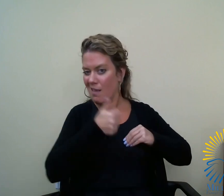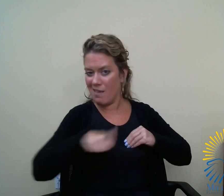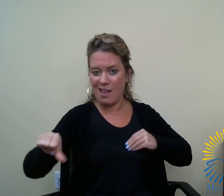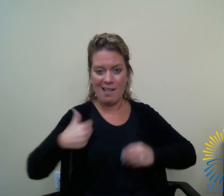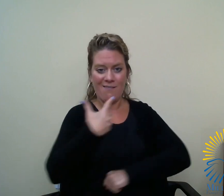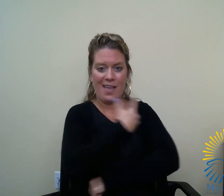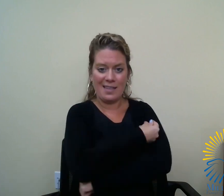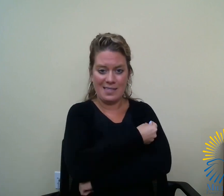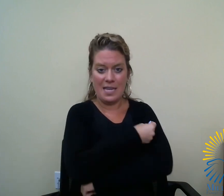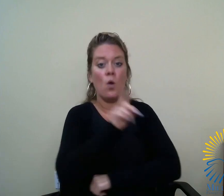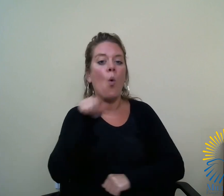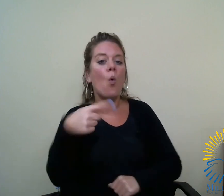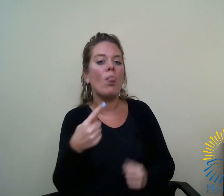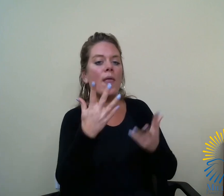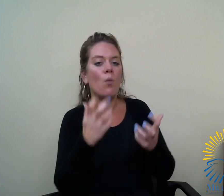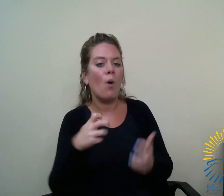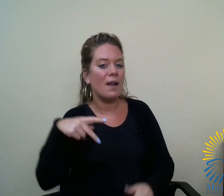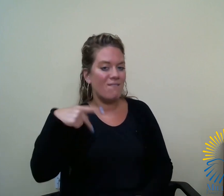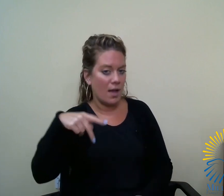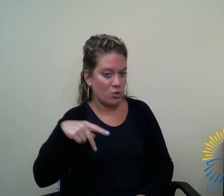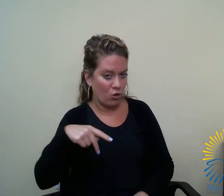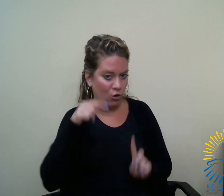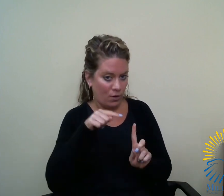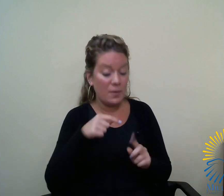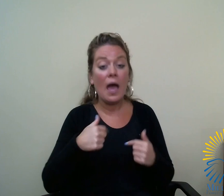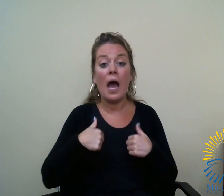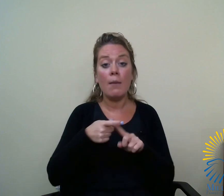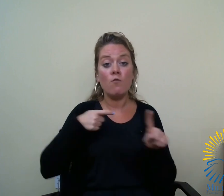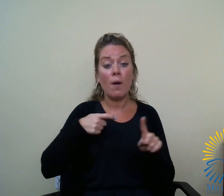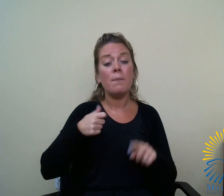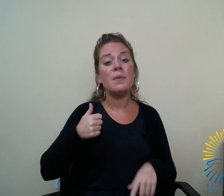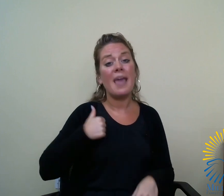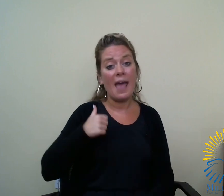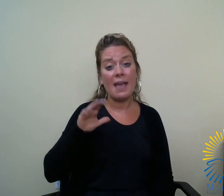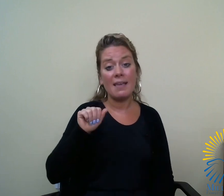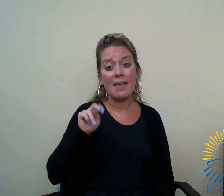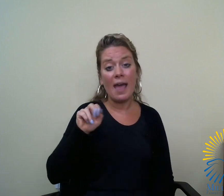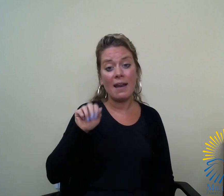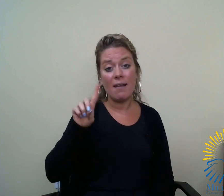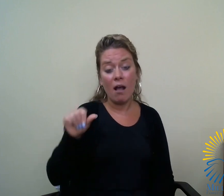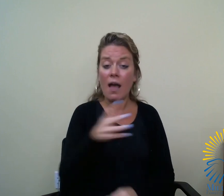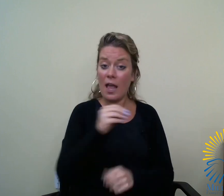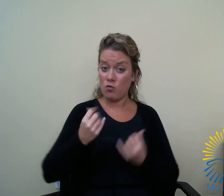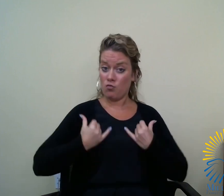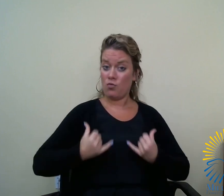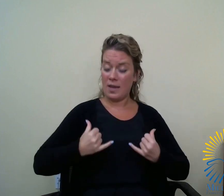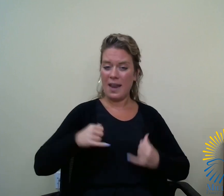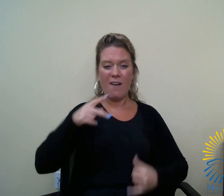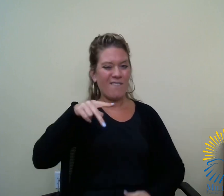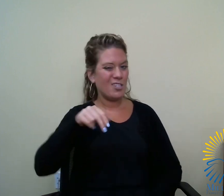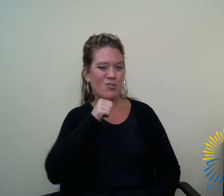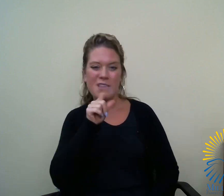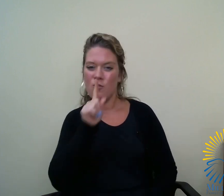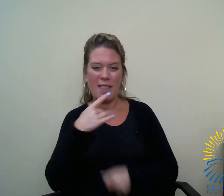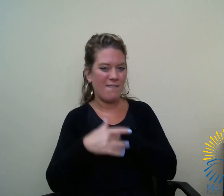vaccine other than the Pfizer one. And I'm from Canada, and right now, like Pfizer isn't like that readily available